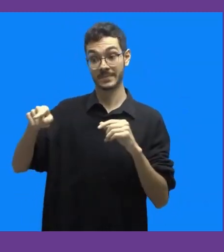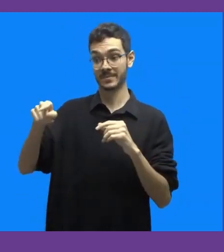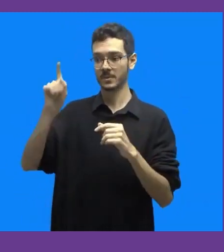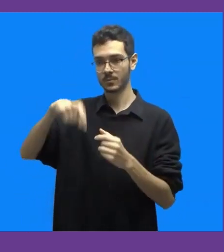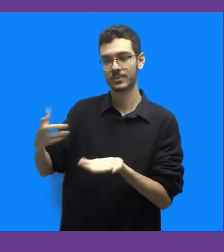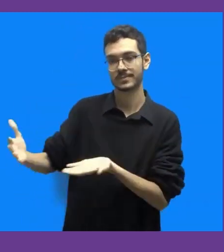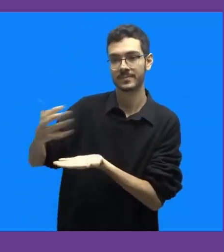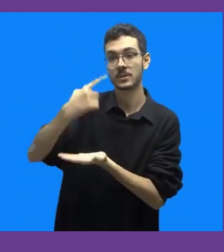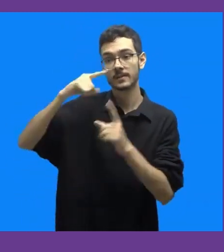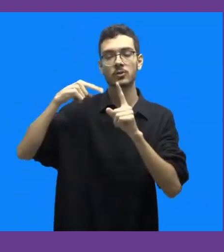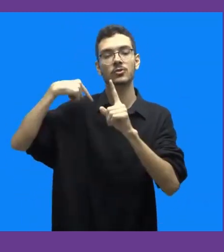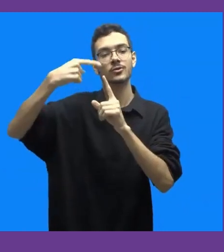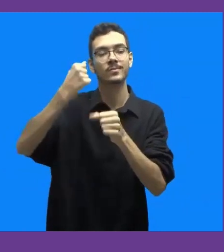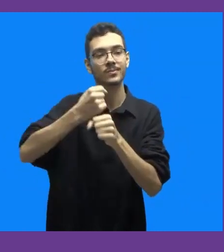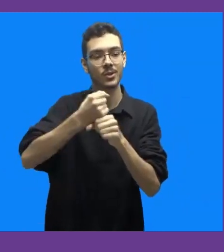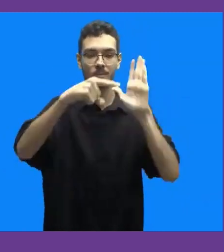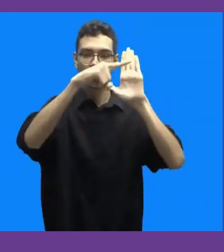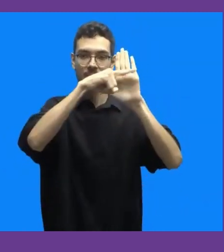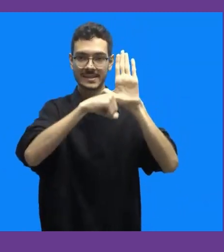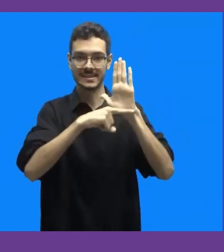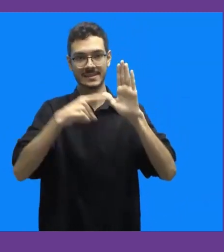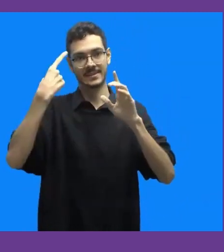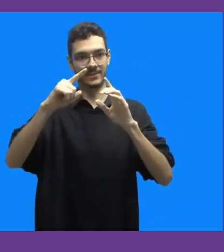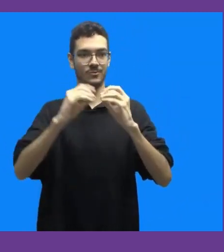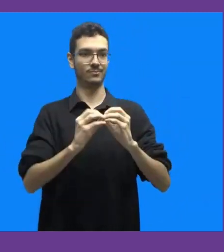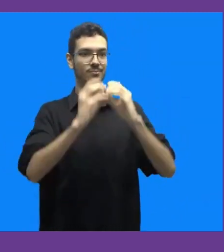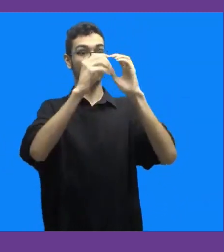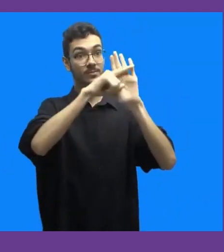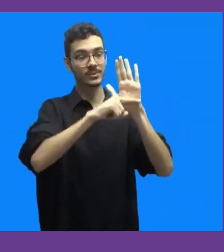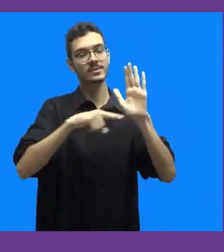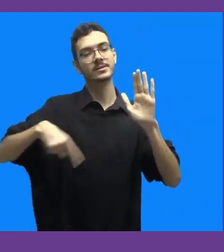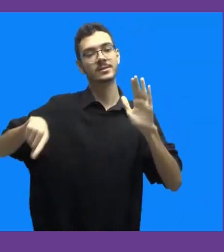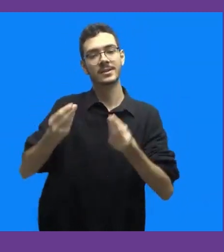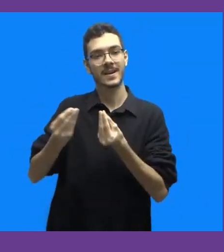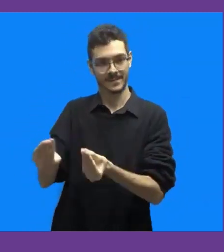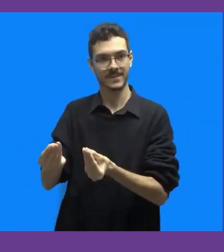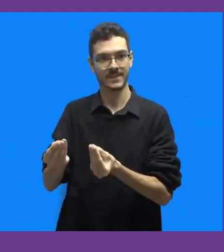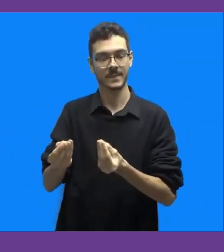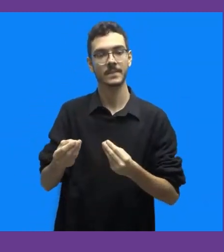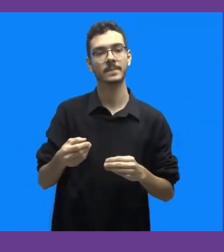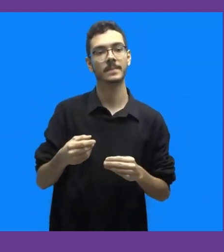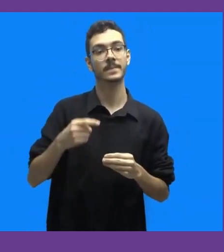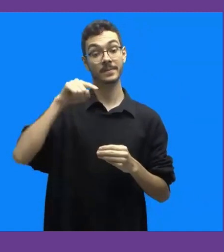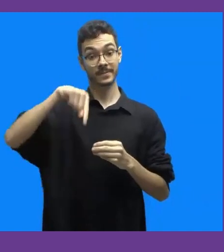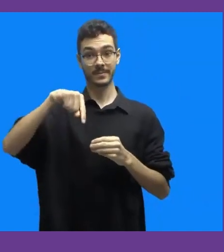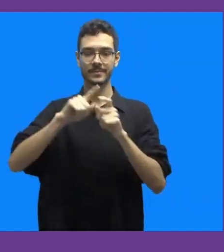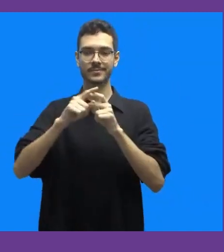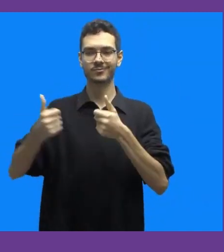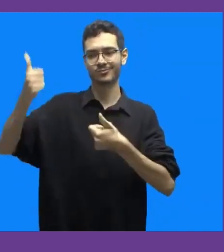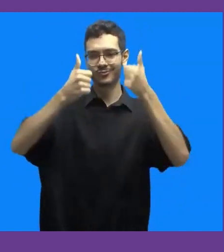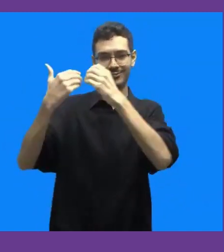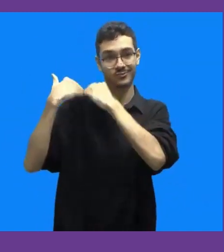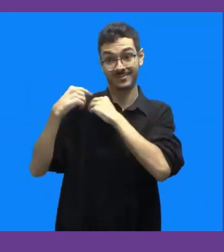thing for the future, to have management, not only experts from disability services and people